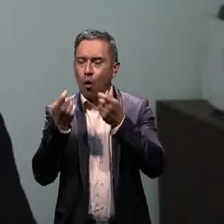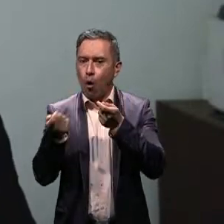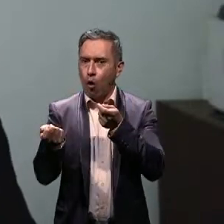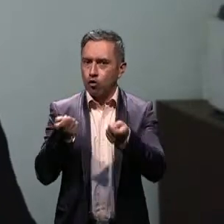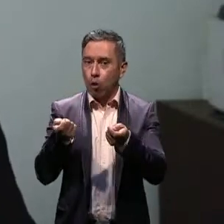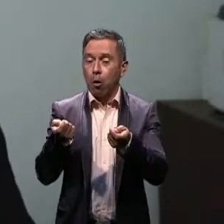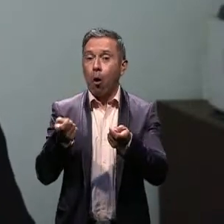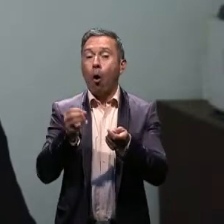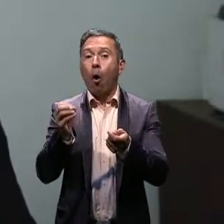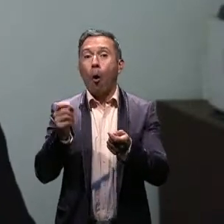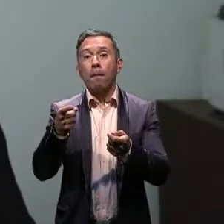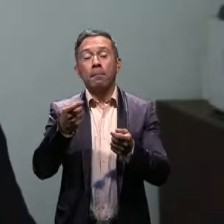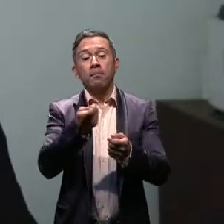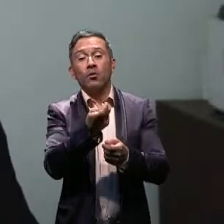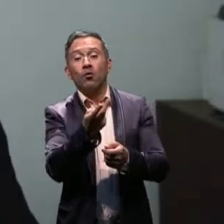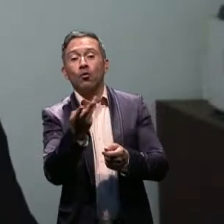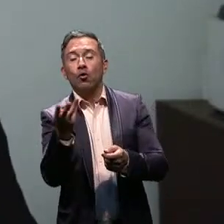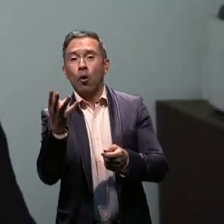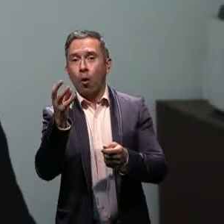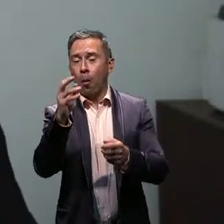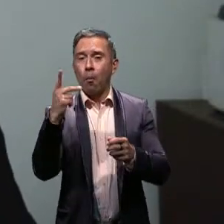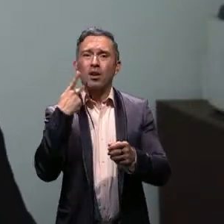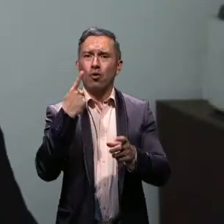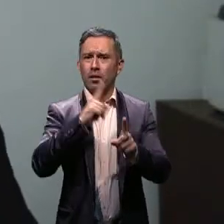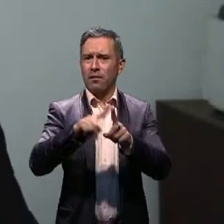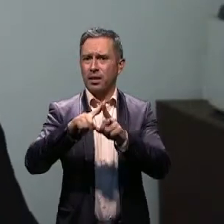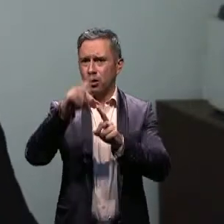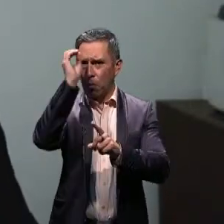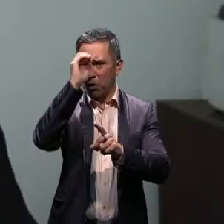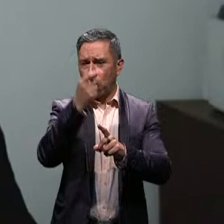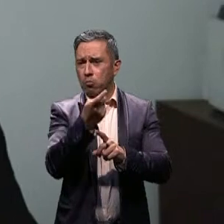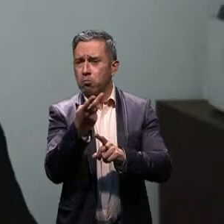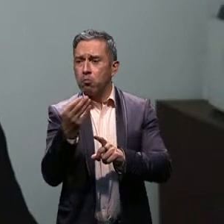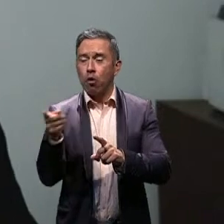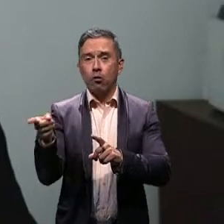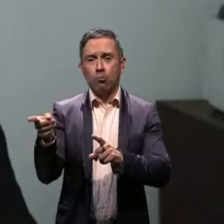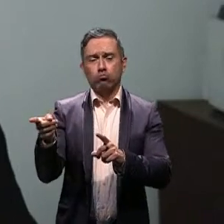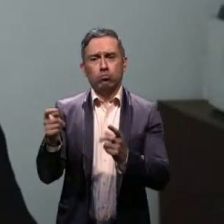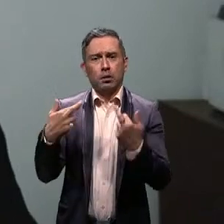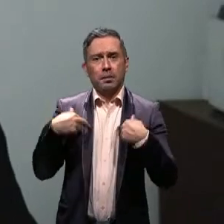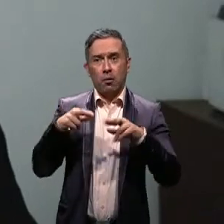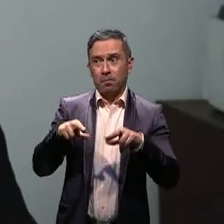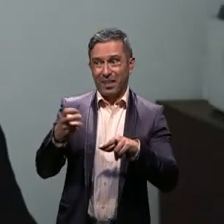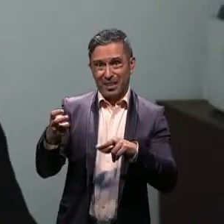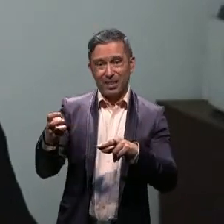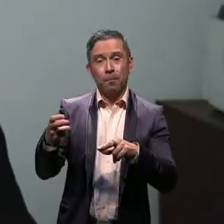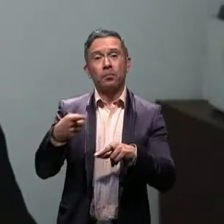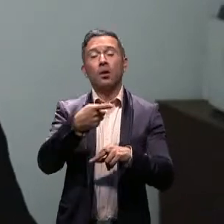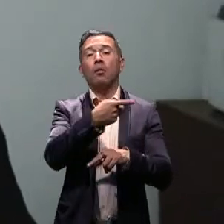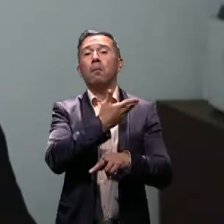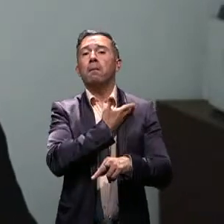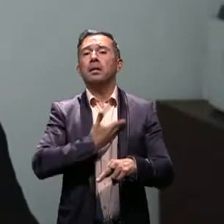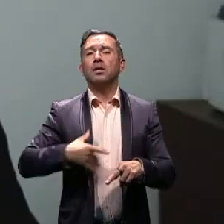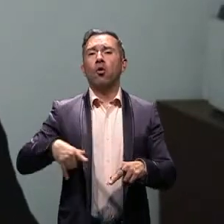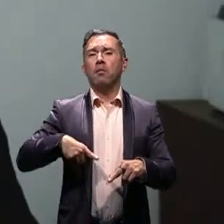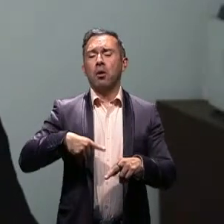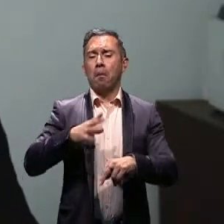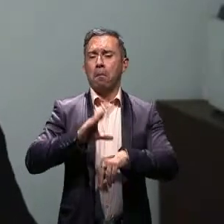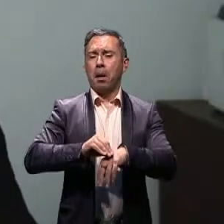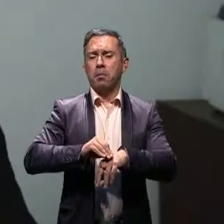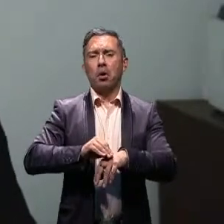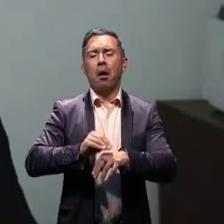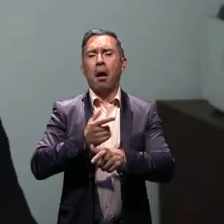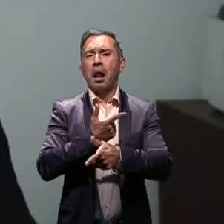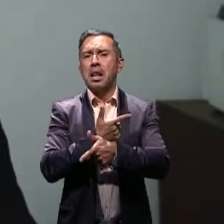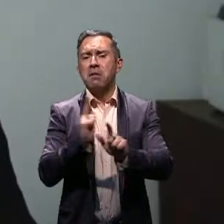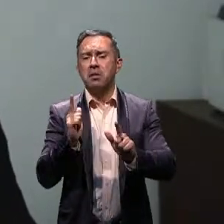controls, equilibrium, or that expression of the political pluralism. Those stakeholders that like to exert power